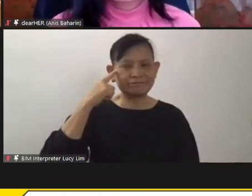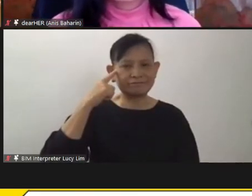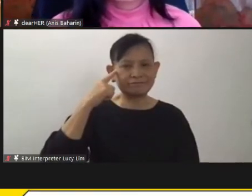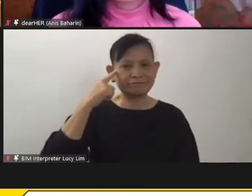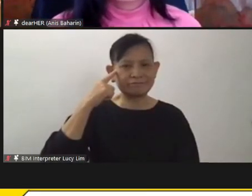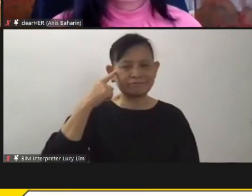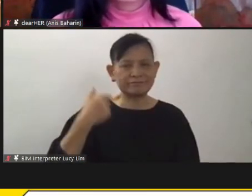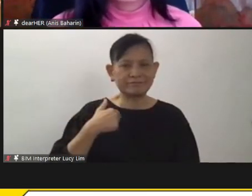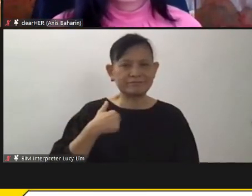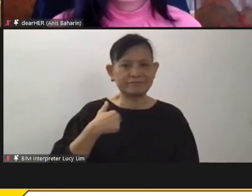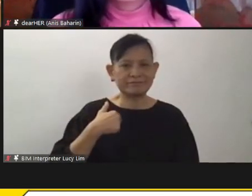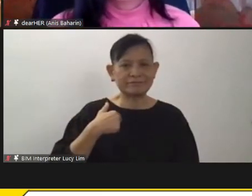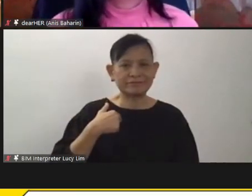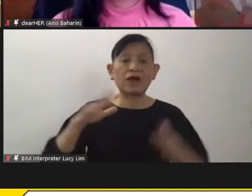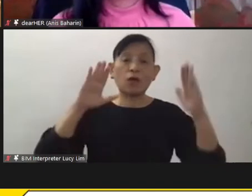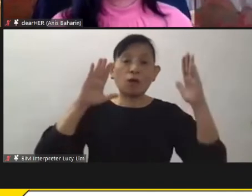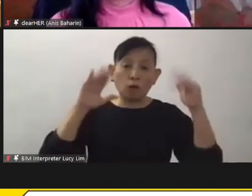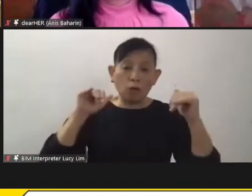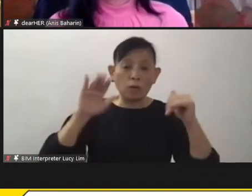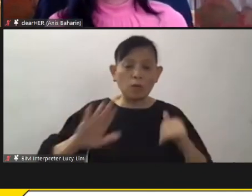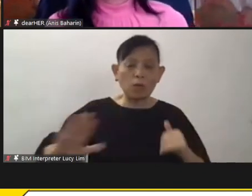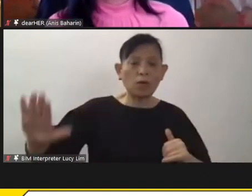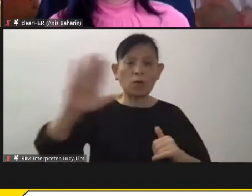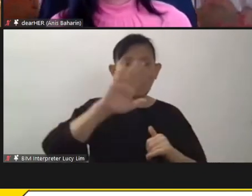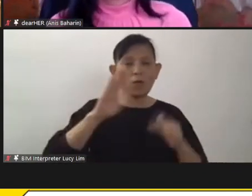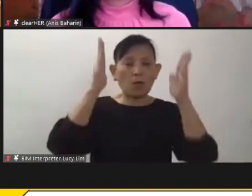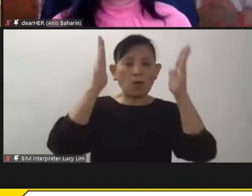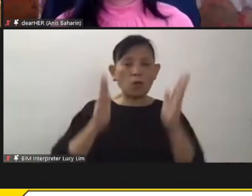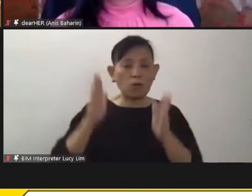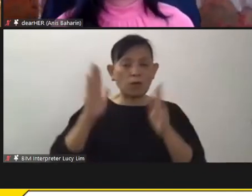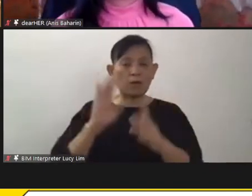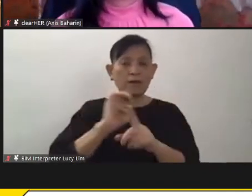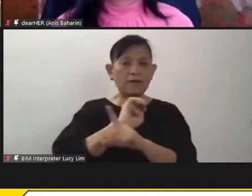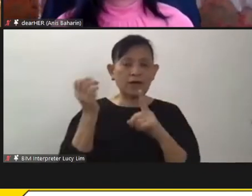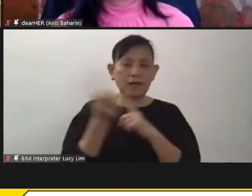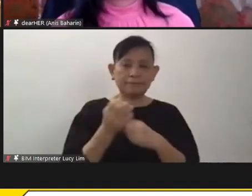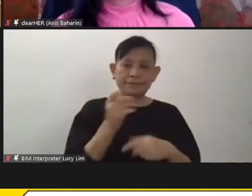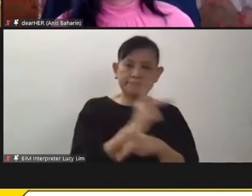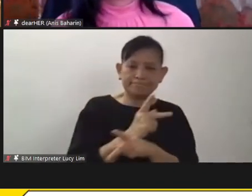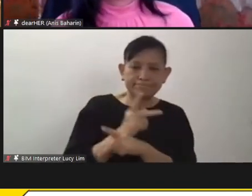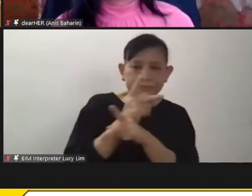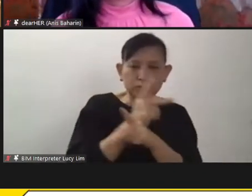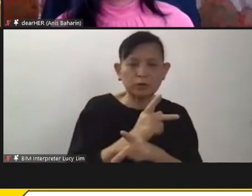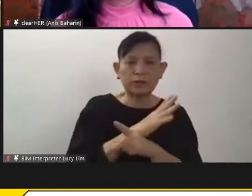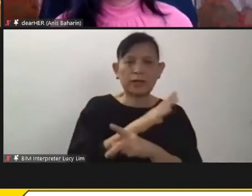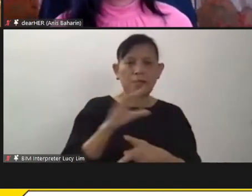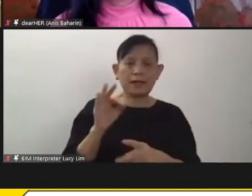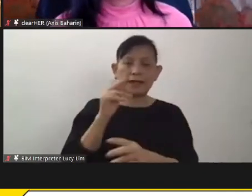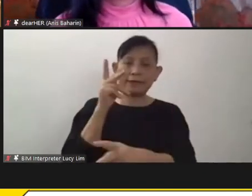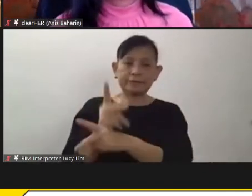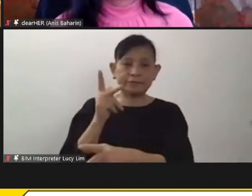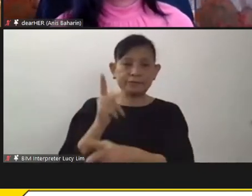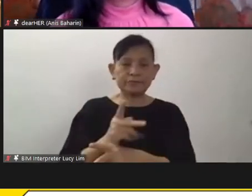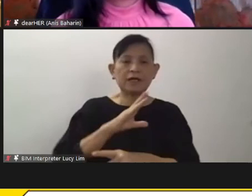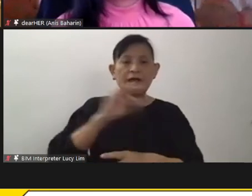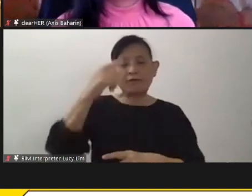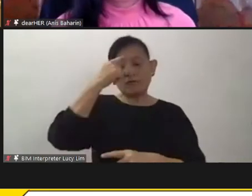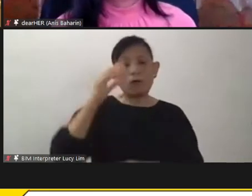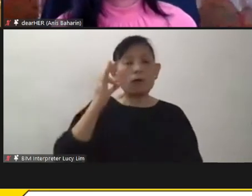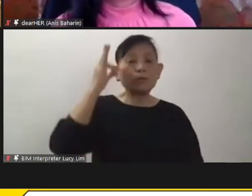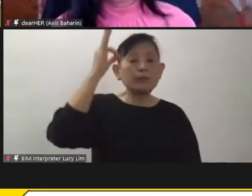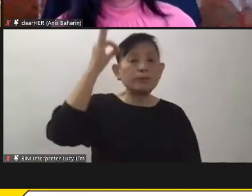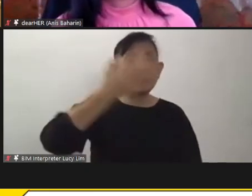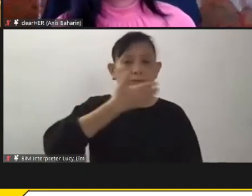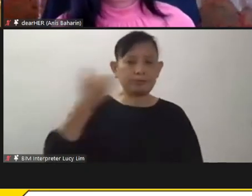I quotes what the environmentalist Greta Thunberg has said: protect, restore, fund, and then we will bring a better future for ourselves.